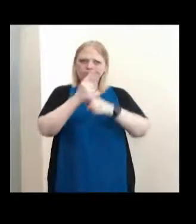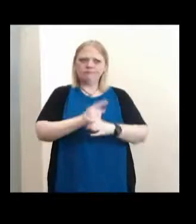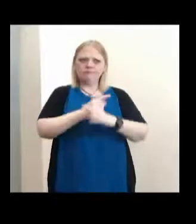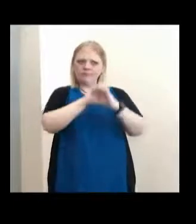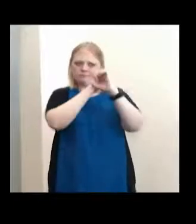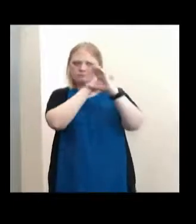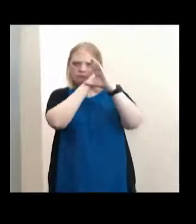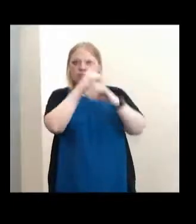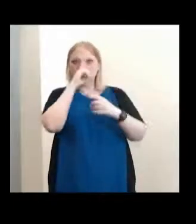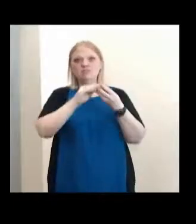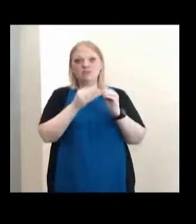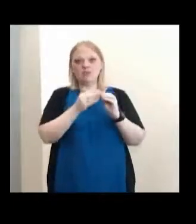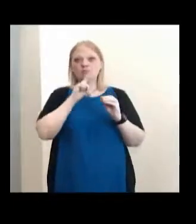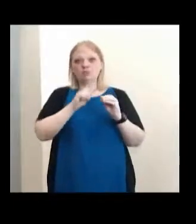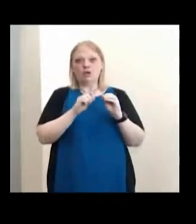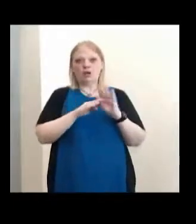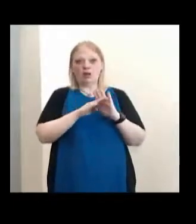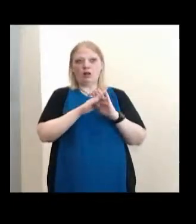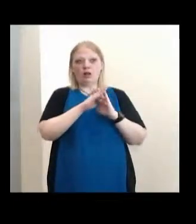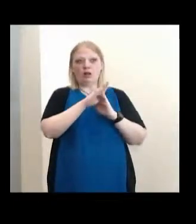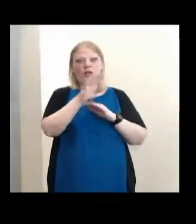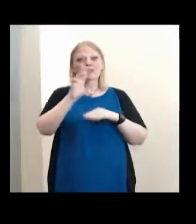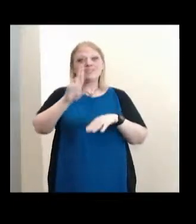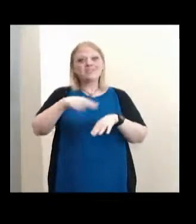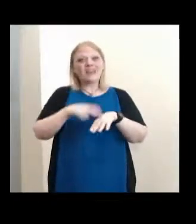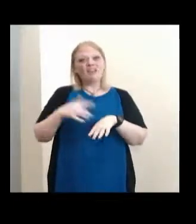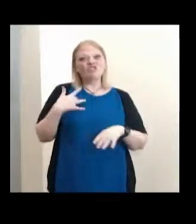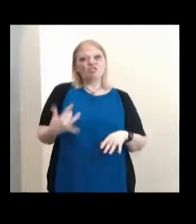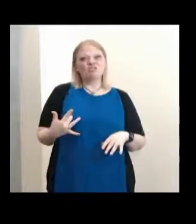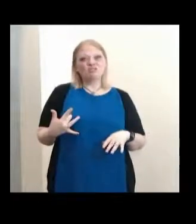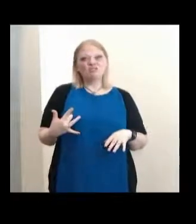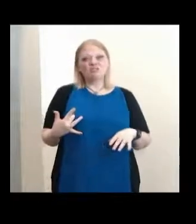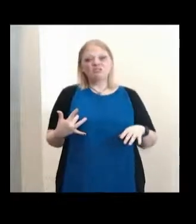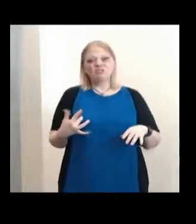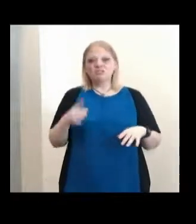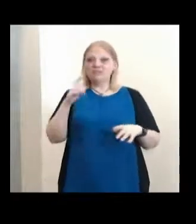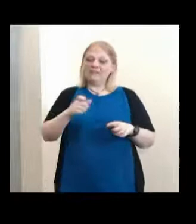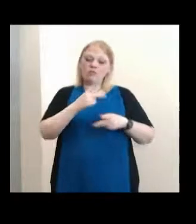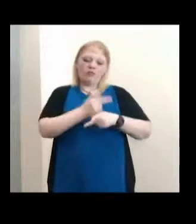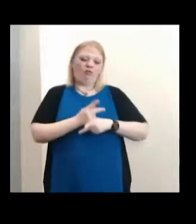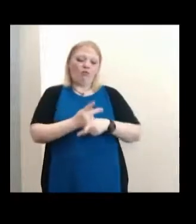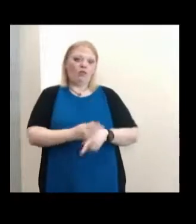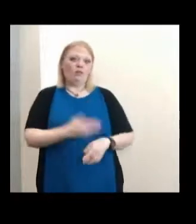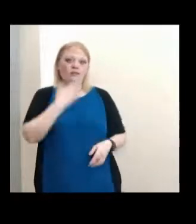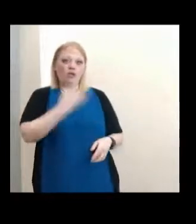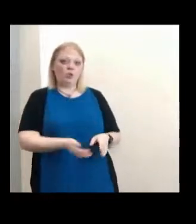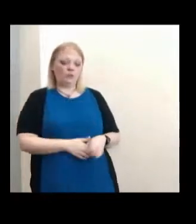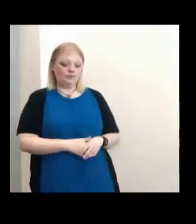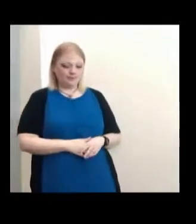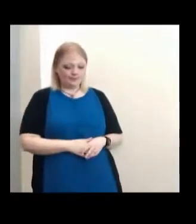because our numbers are growing up. And this is a national trend, and we just have to be careful. Thanks.